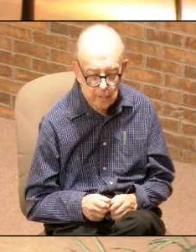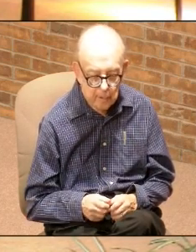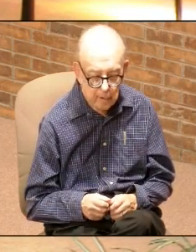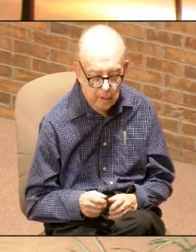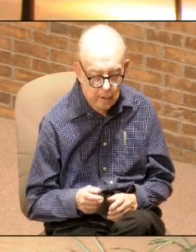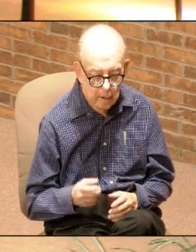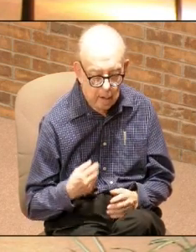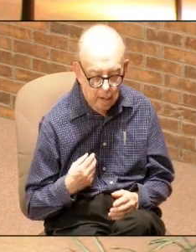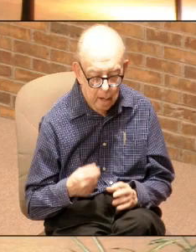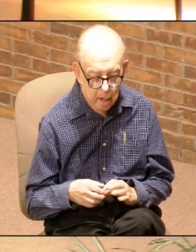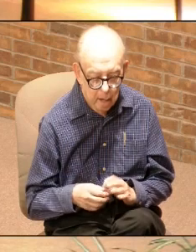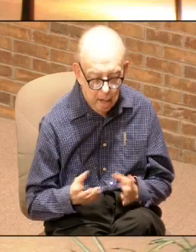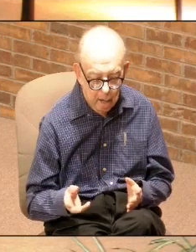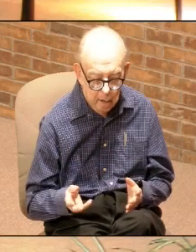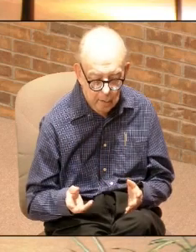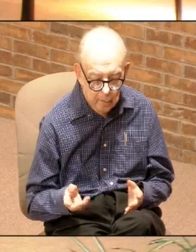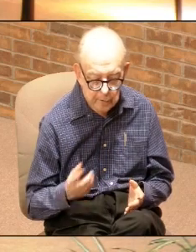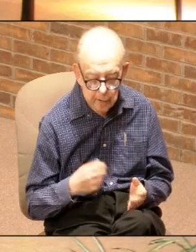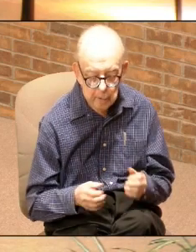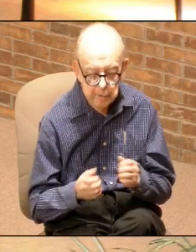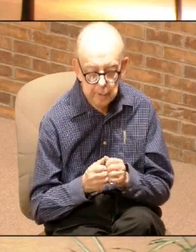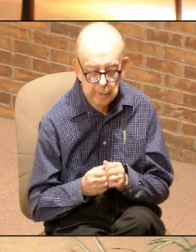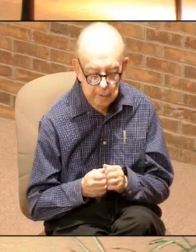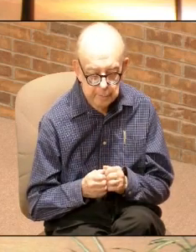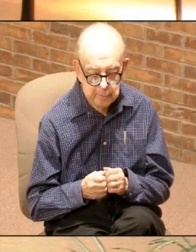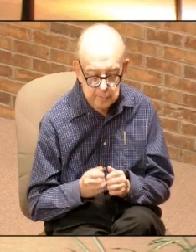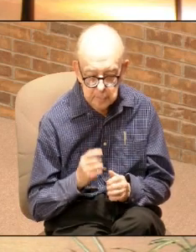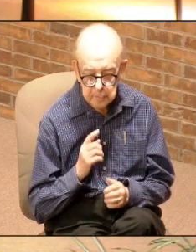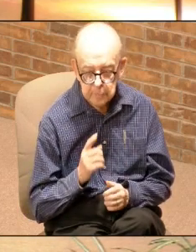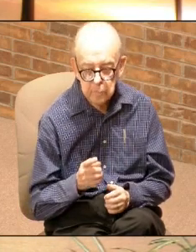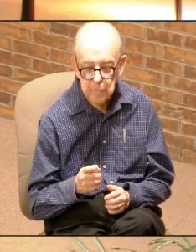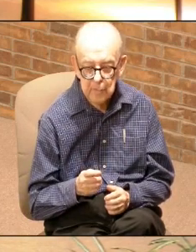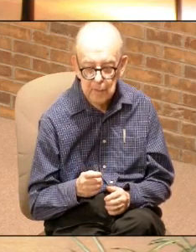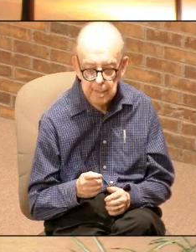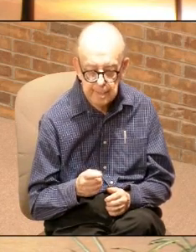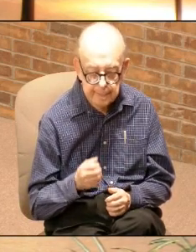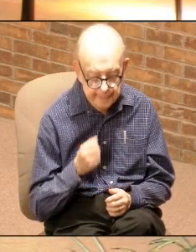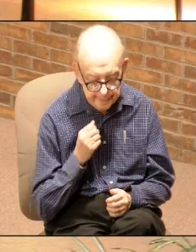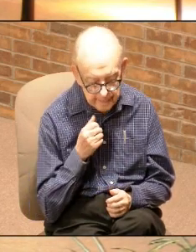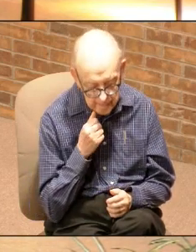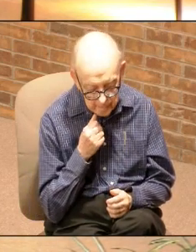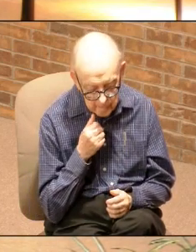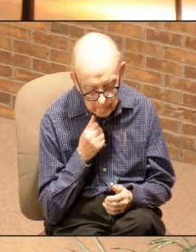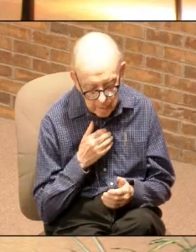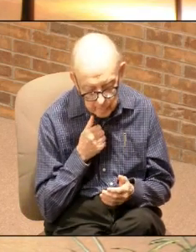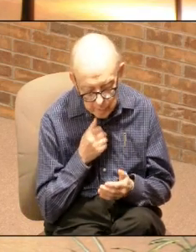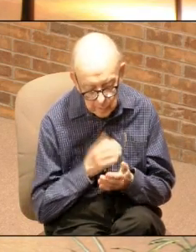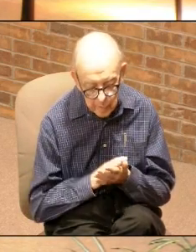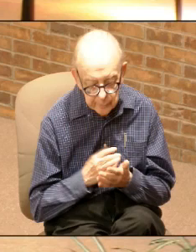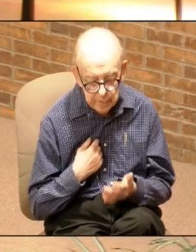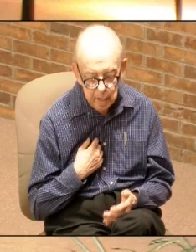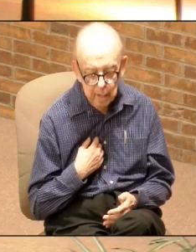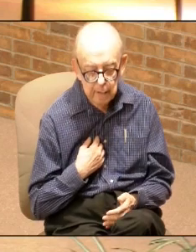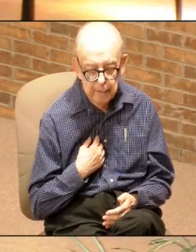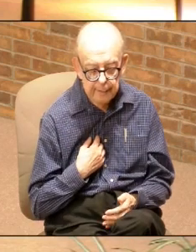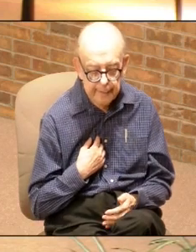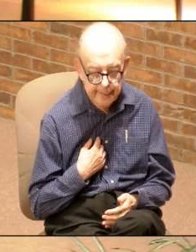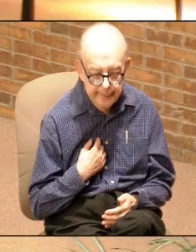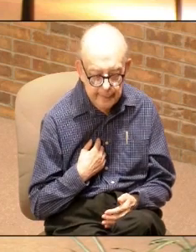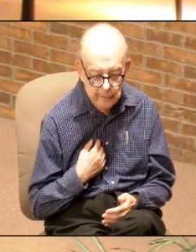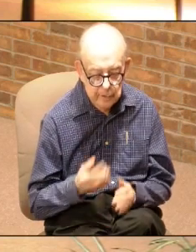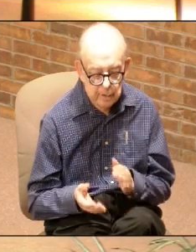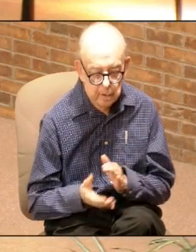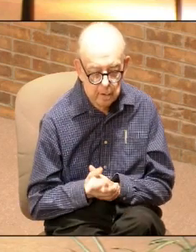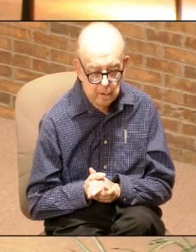Unity means that we have come together. As a matter of fact, my wife and I have been